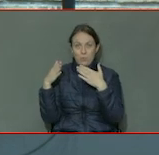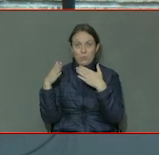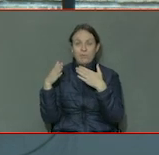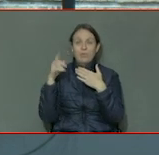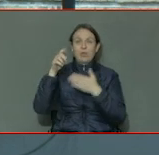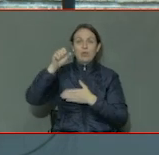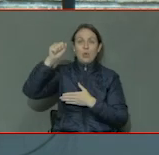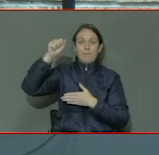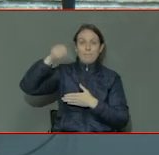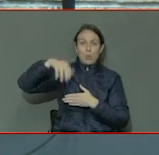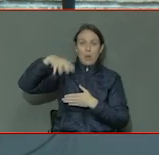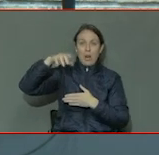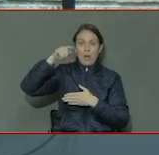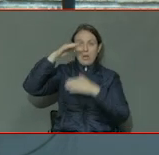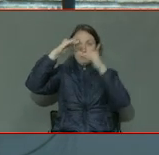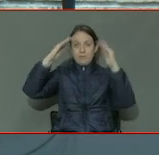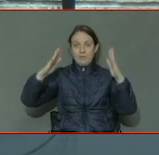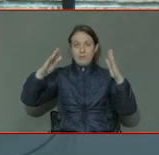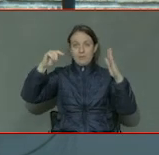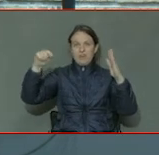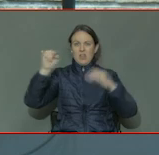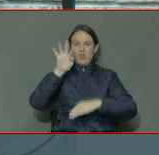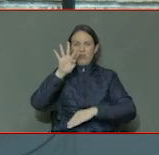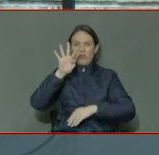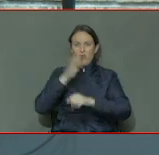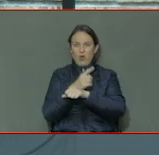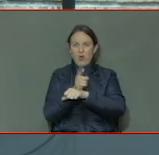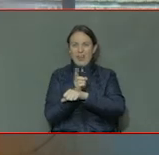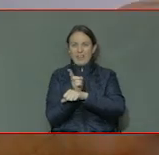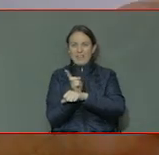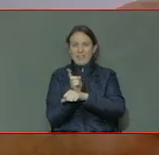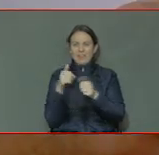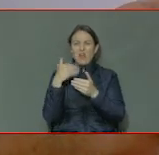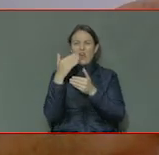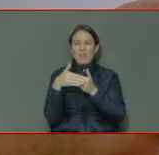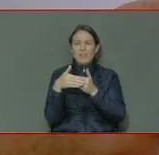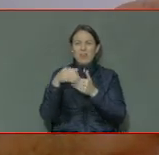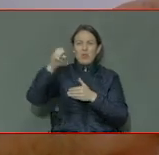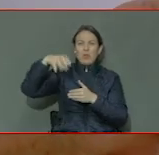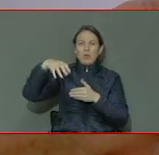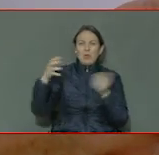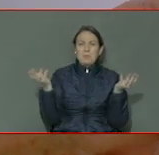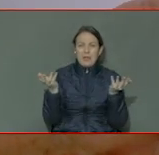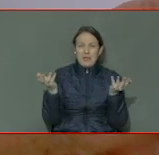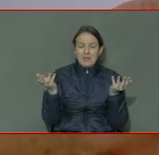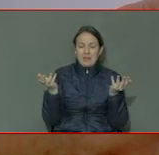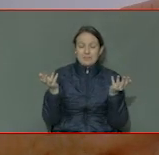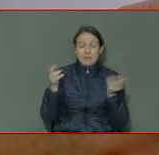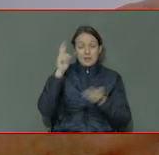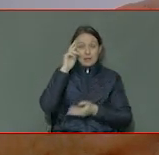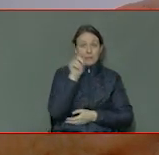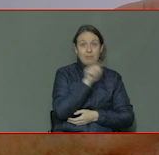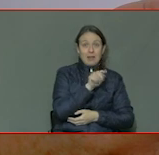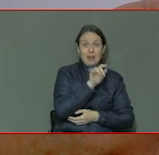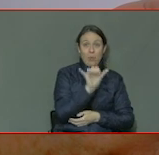relative to the edge of the roof after 4 seconds. Okay, so my formula, delta Y, because I must determine a